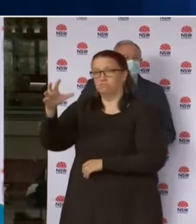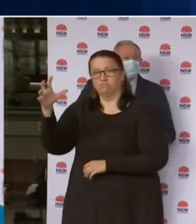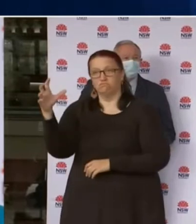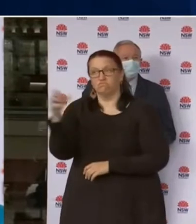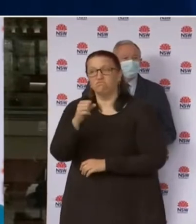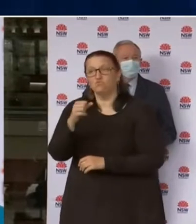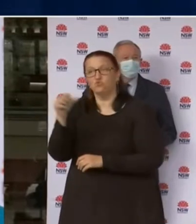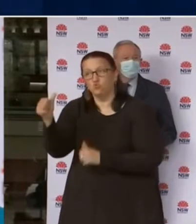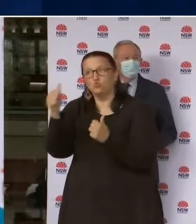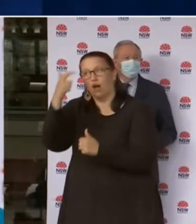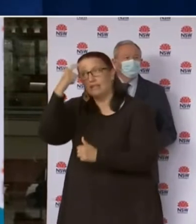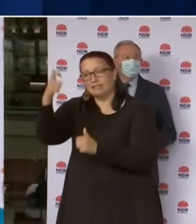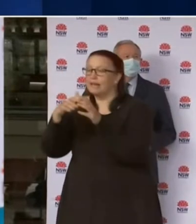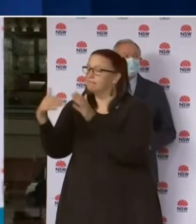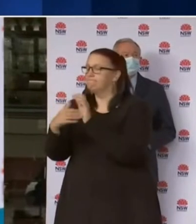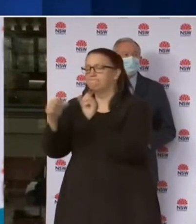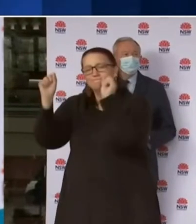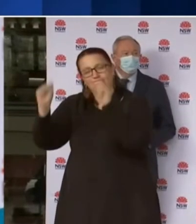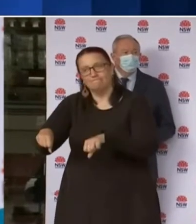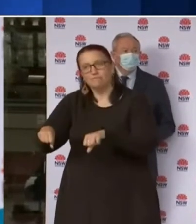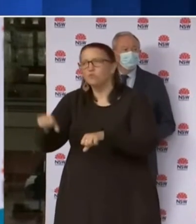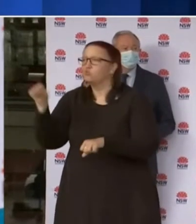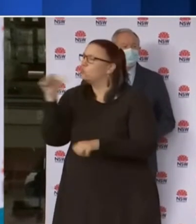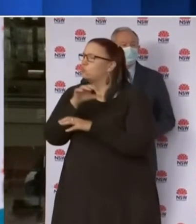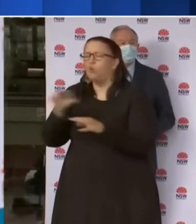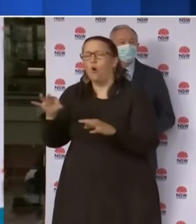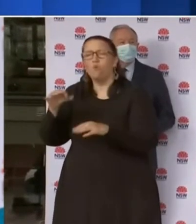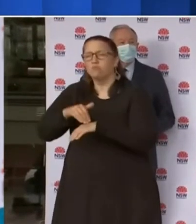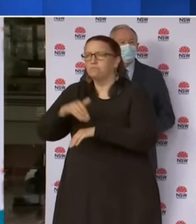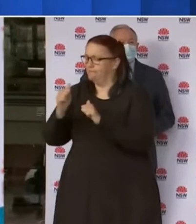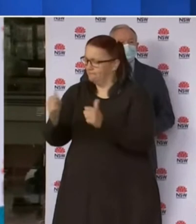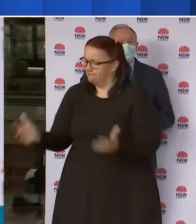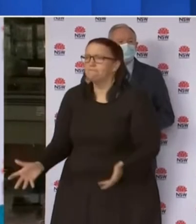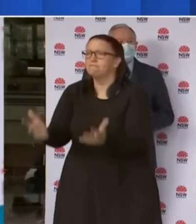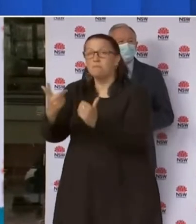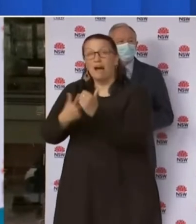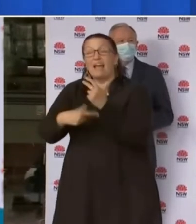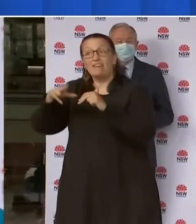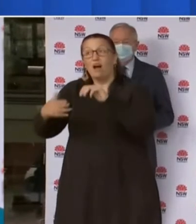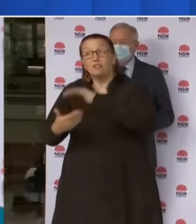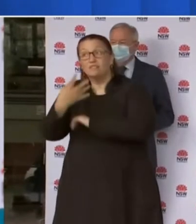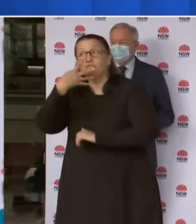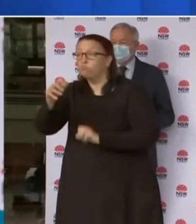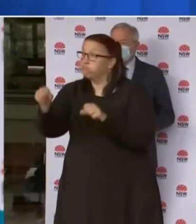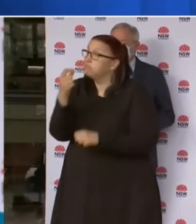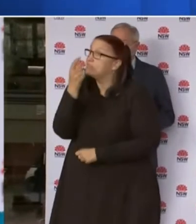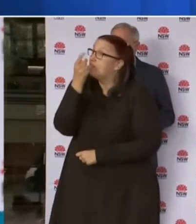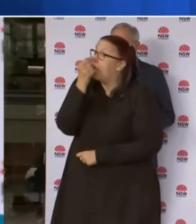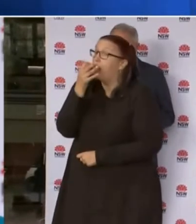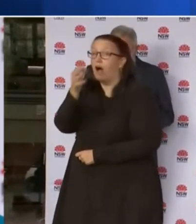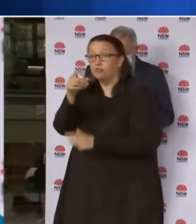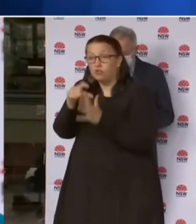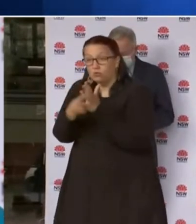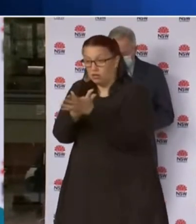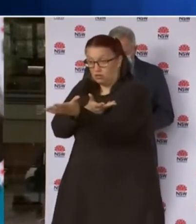old you can consult your GP on whether or not you should take the AstraZeneca vaccine. I'll just ask Dr Chan if she wants to elaborate on that